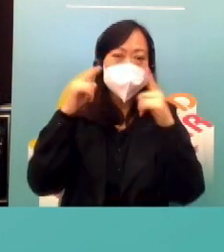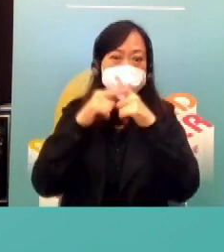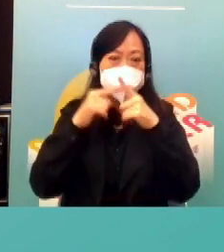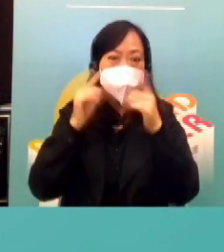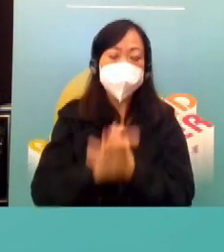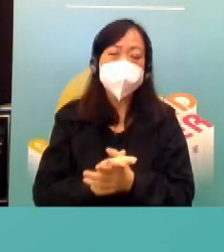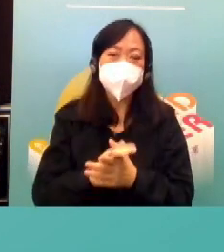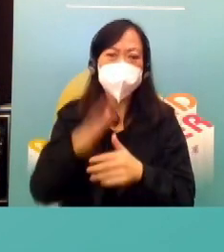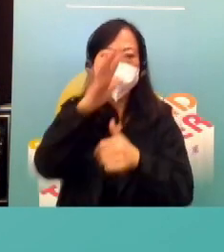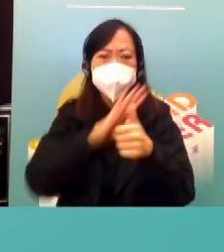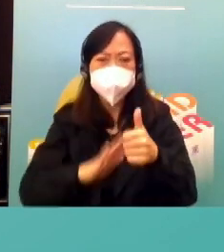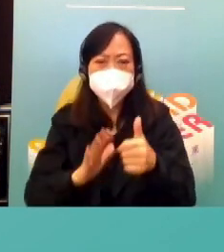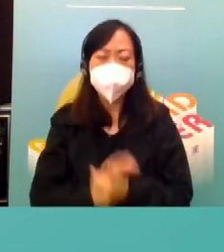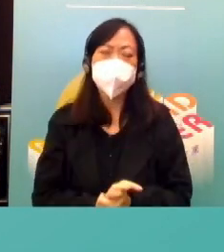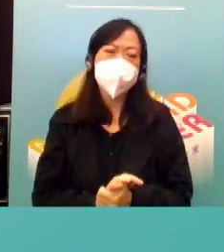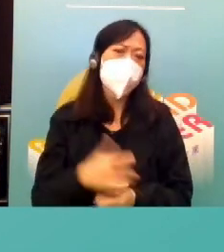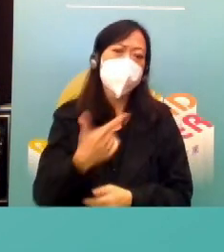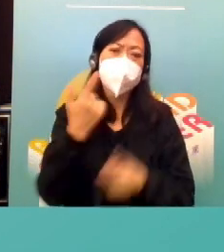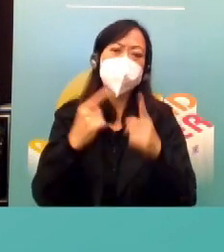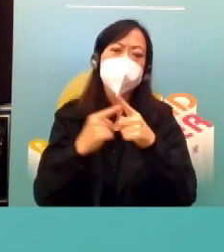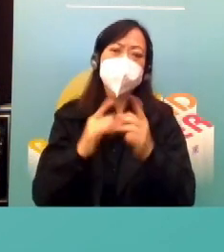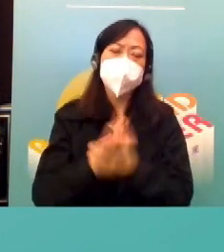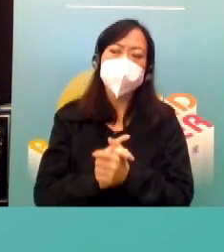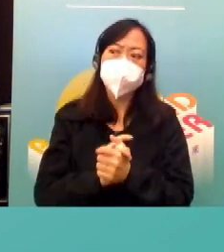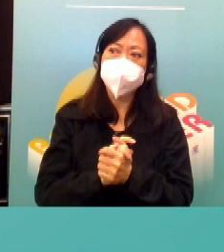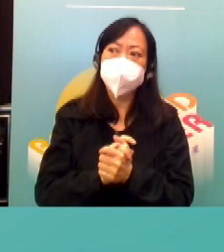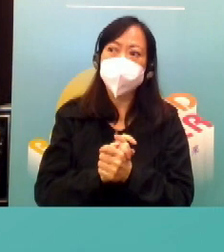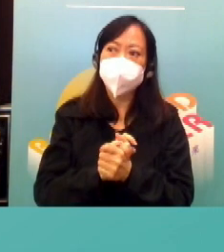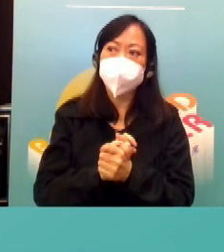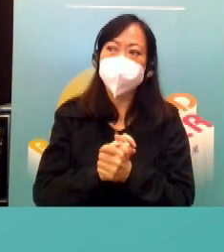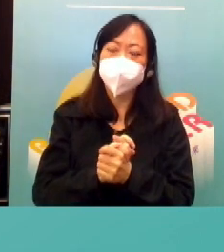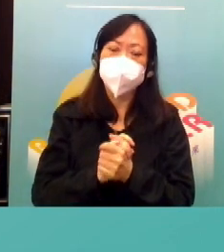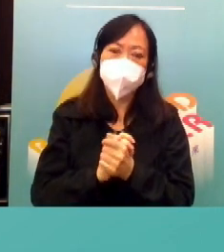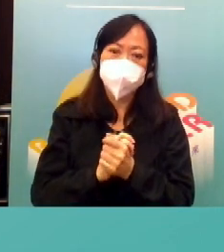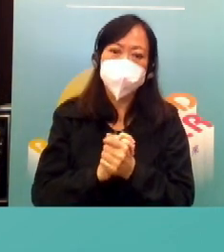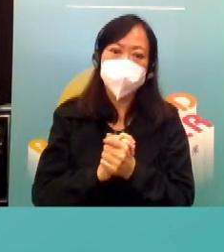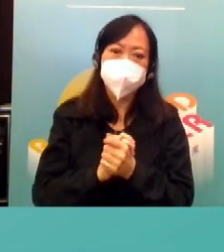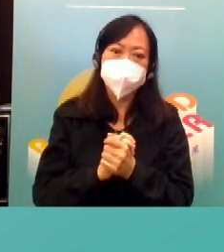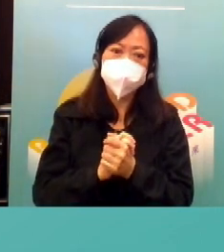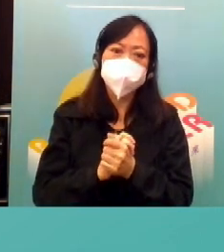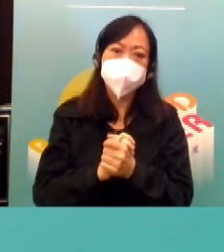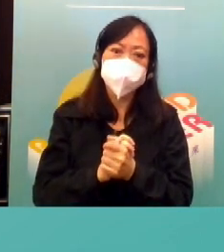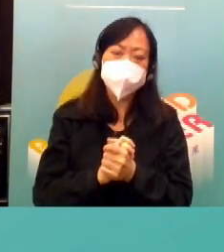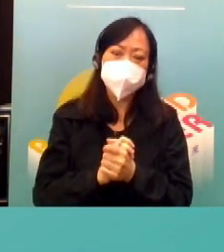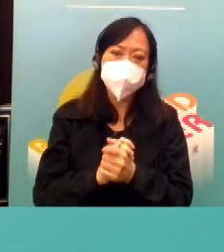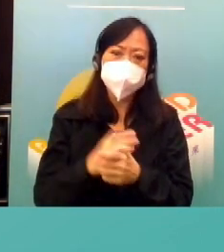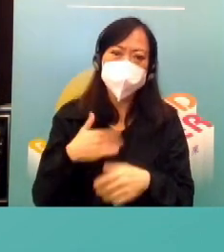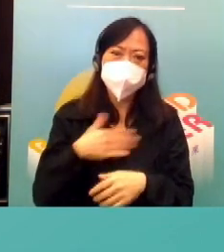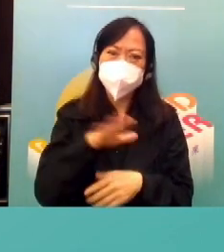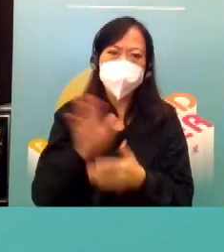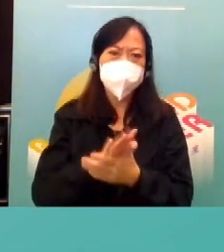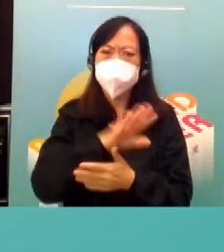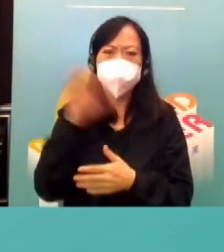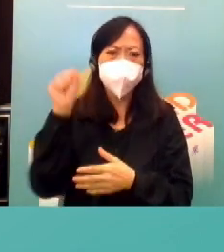large number. And we are not even sure that the world can